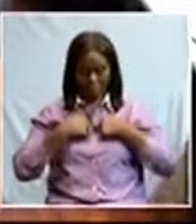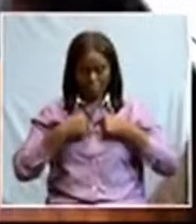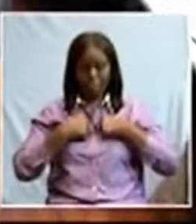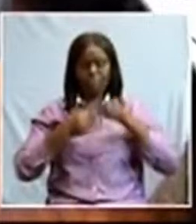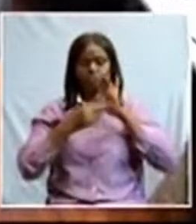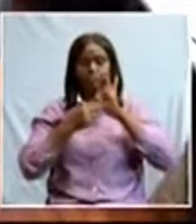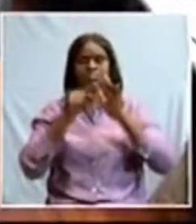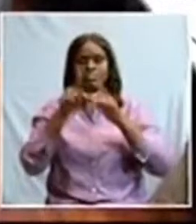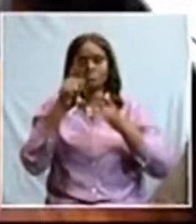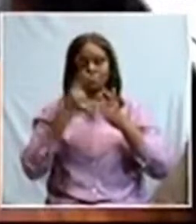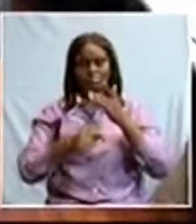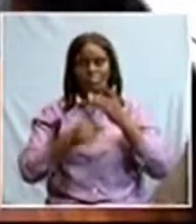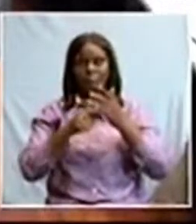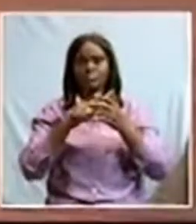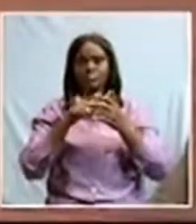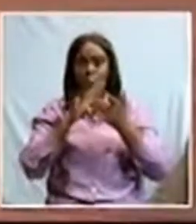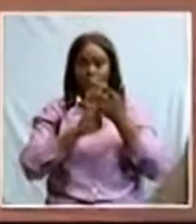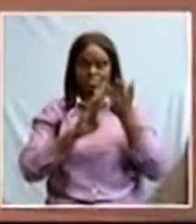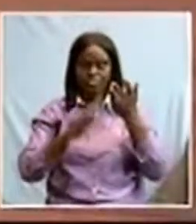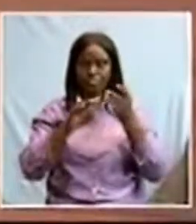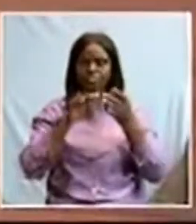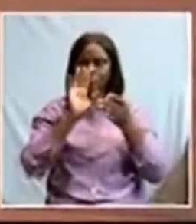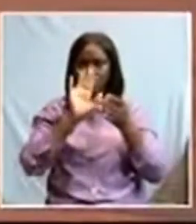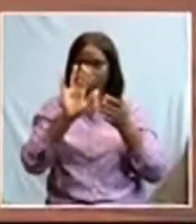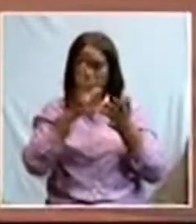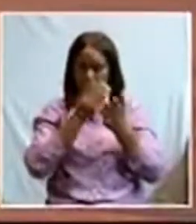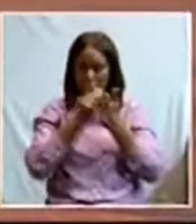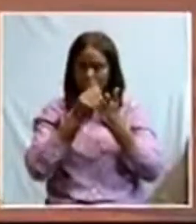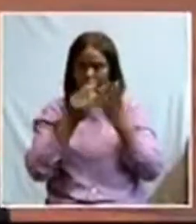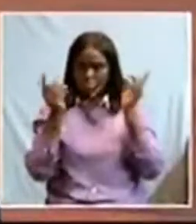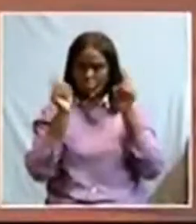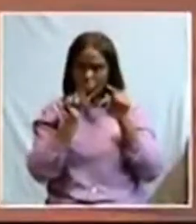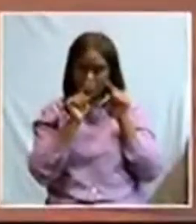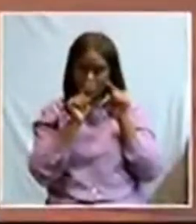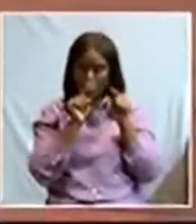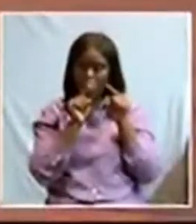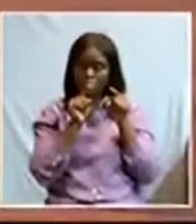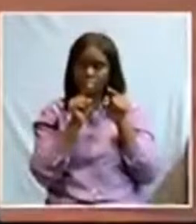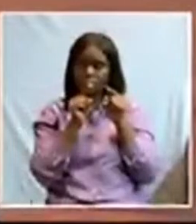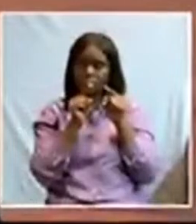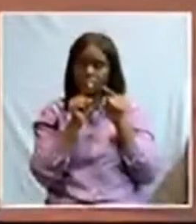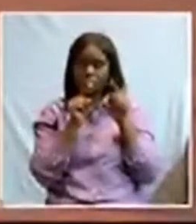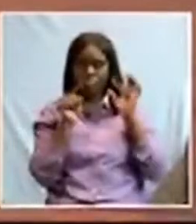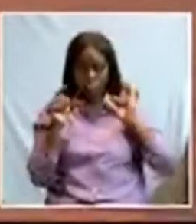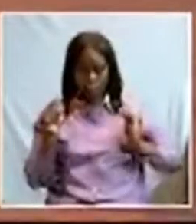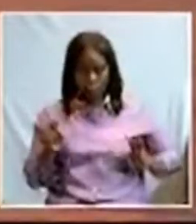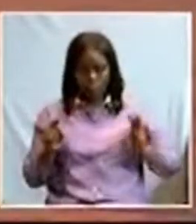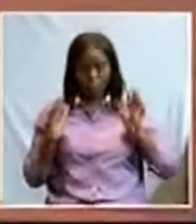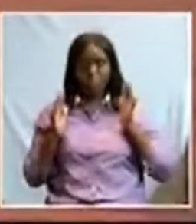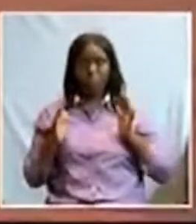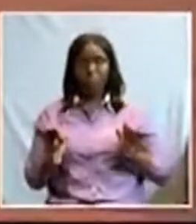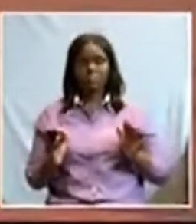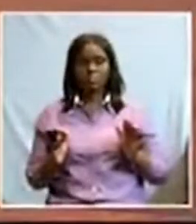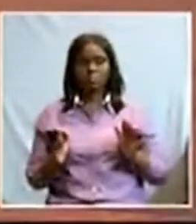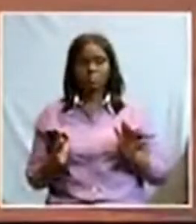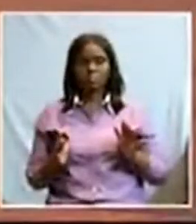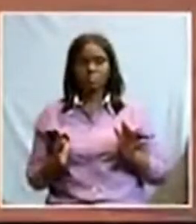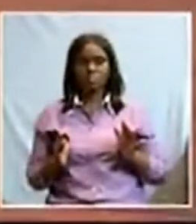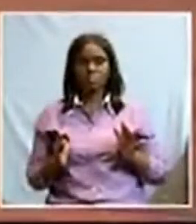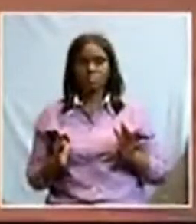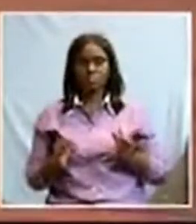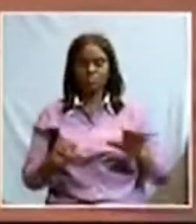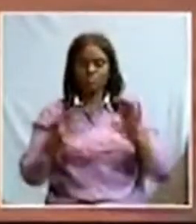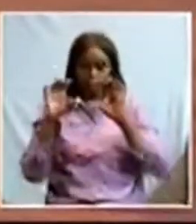that what makes me believe that it's your money. When the beneficiaries do